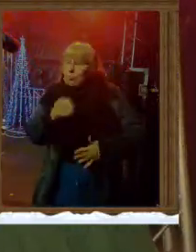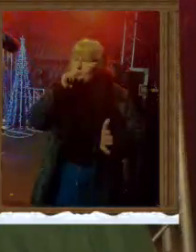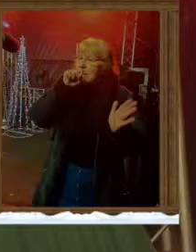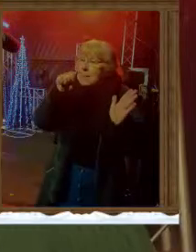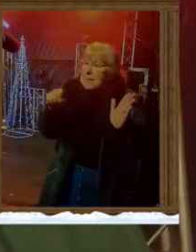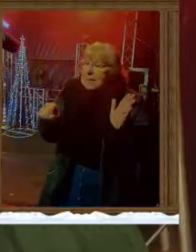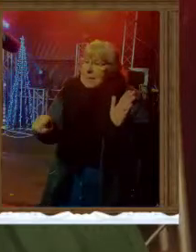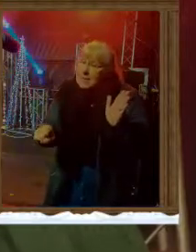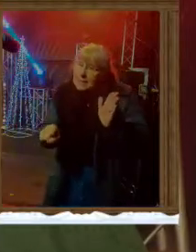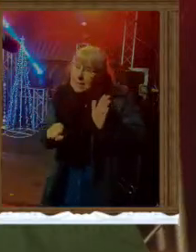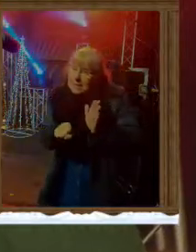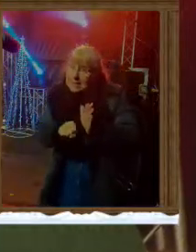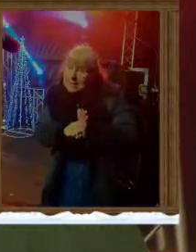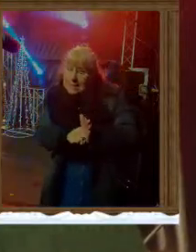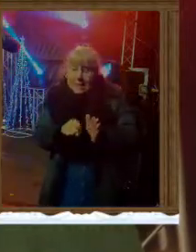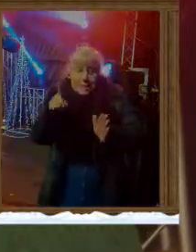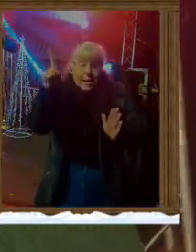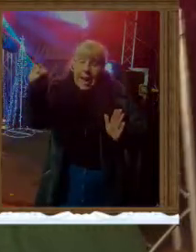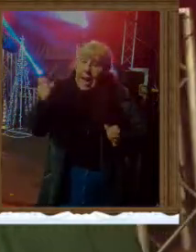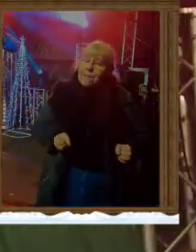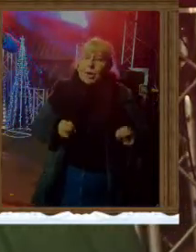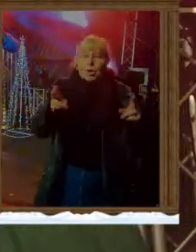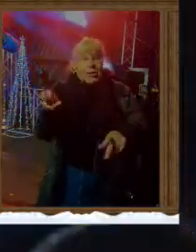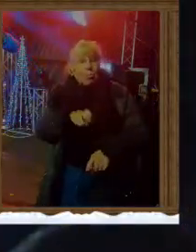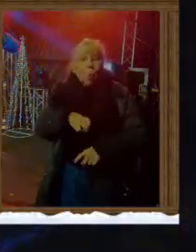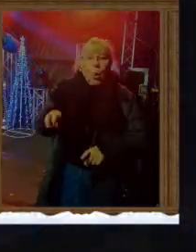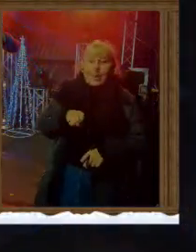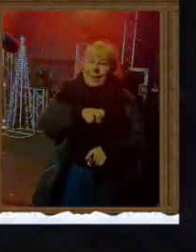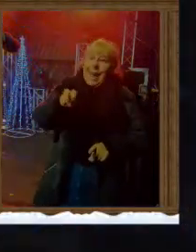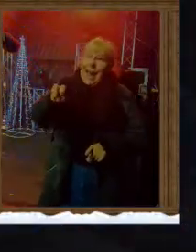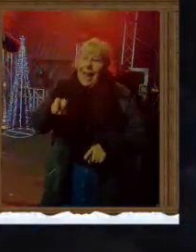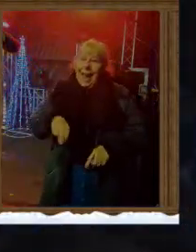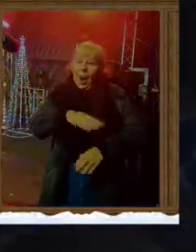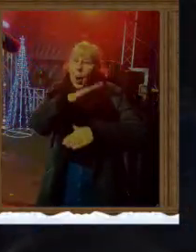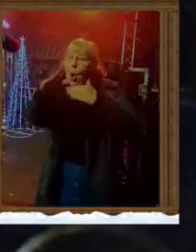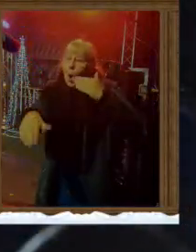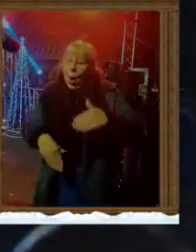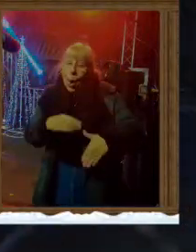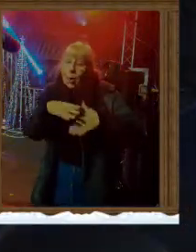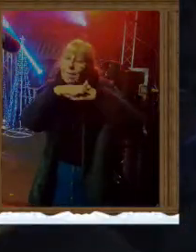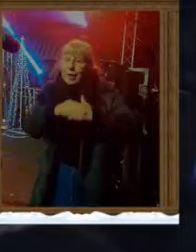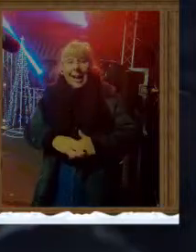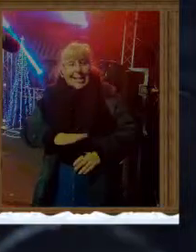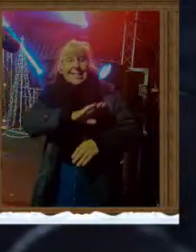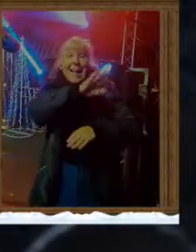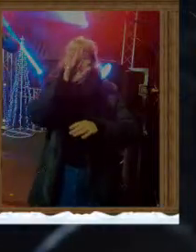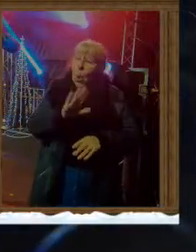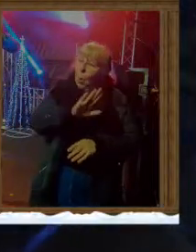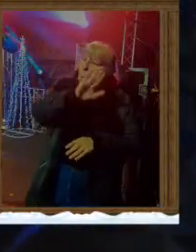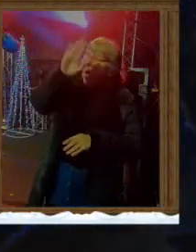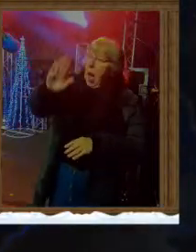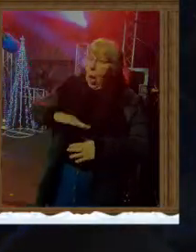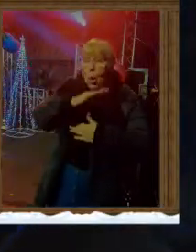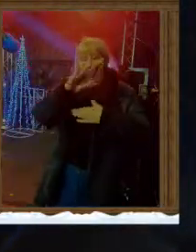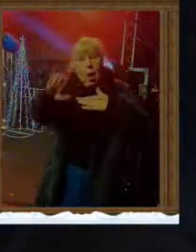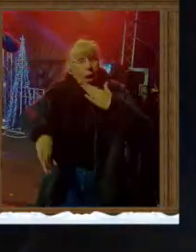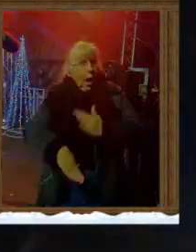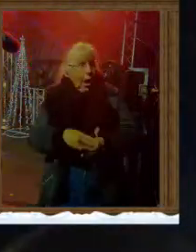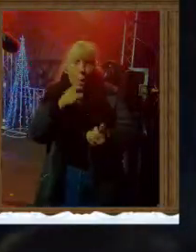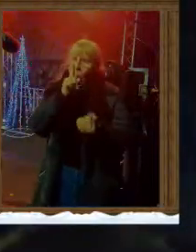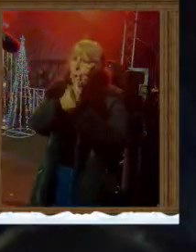Christmas. And as you walk down the street, say hello to friends you know